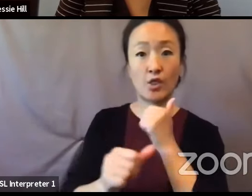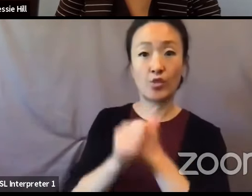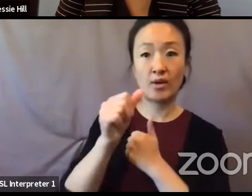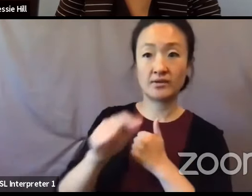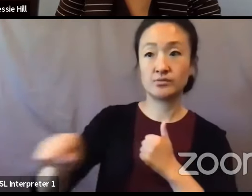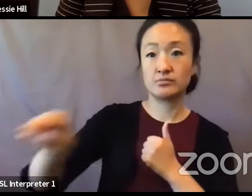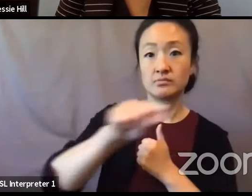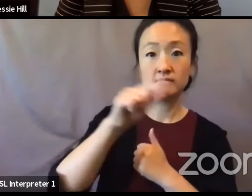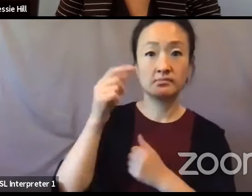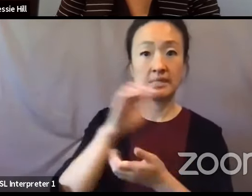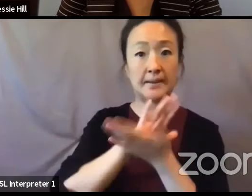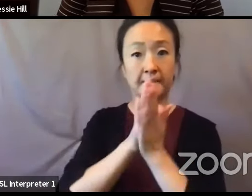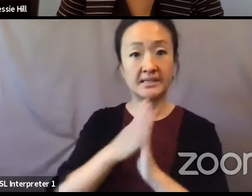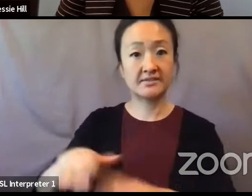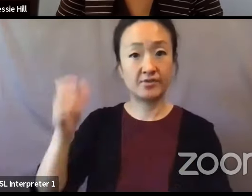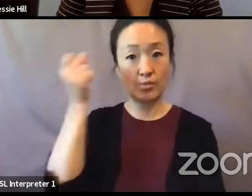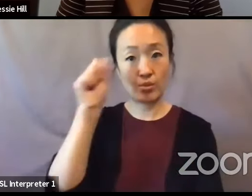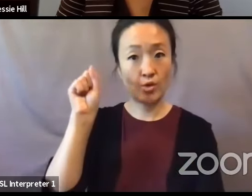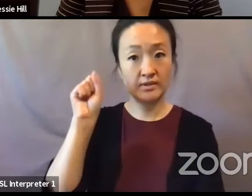a case that's actually